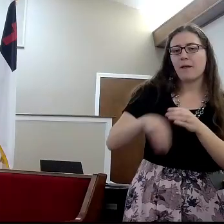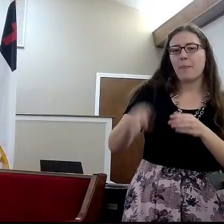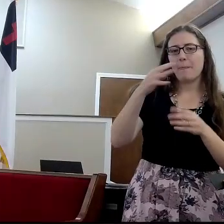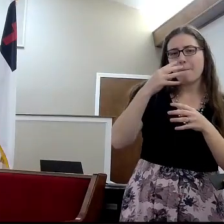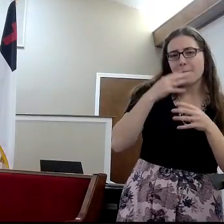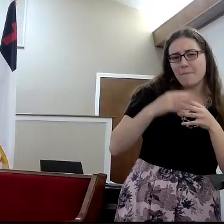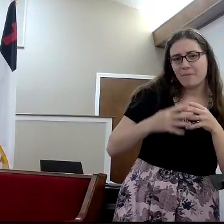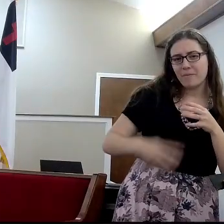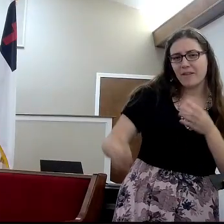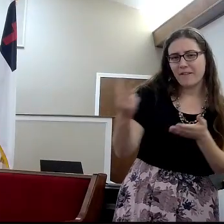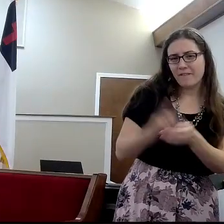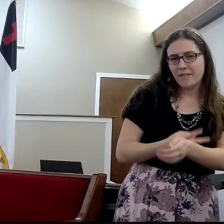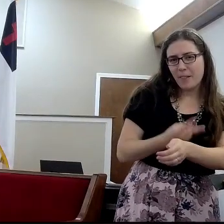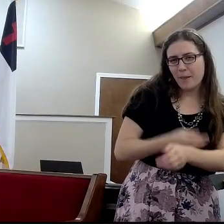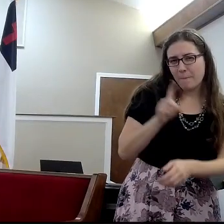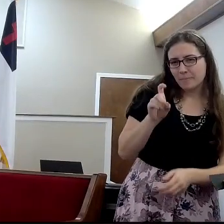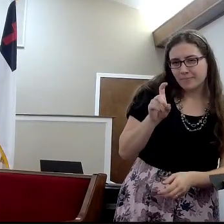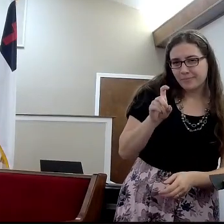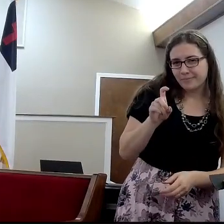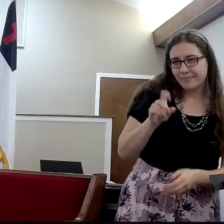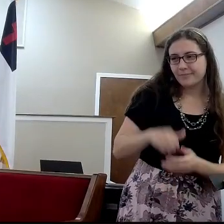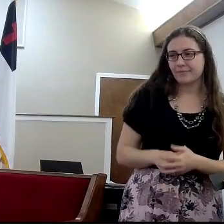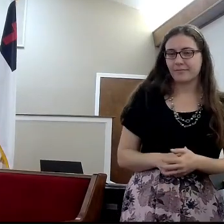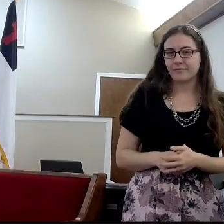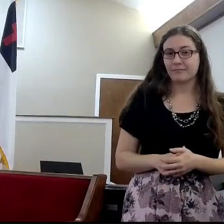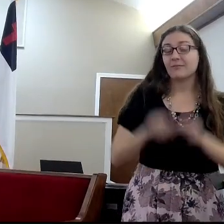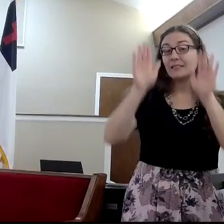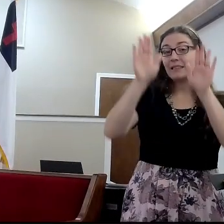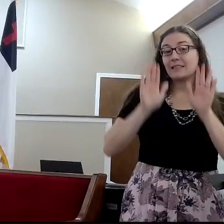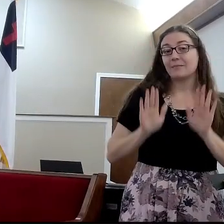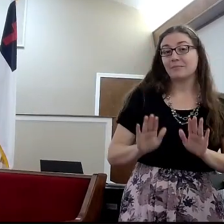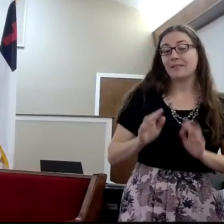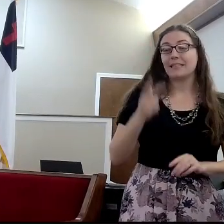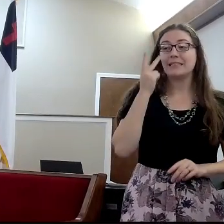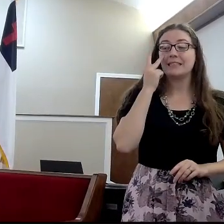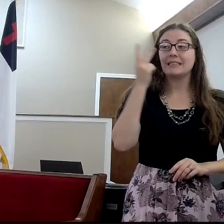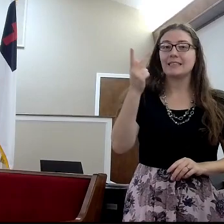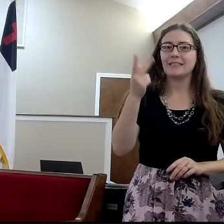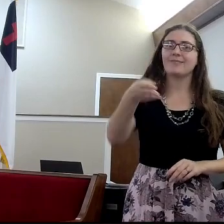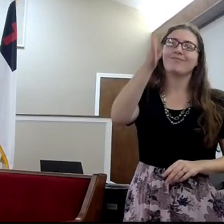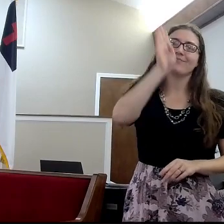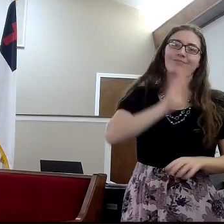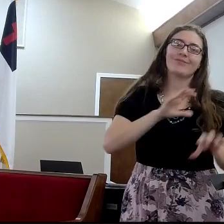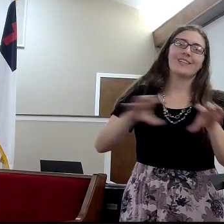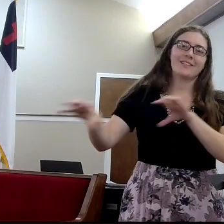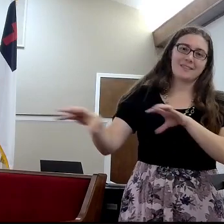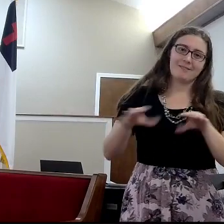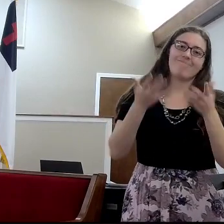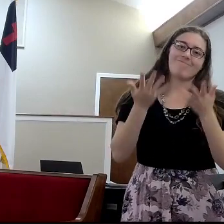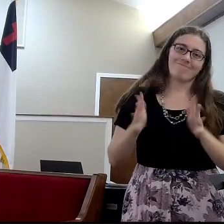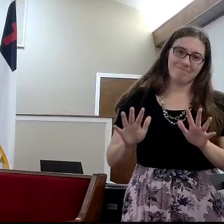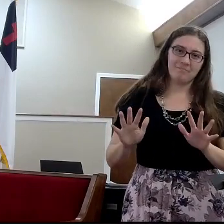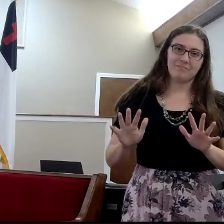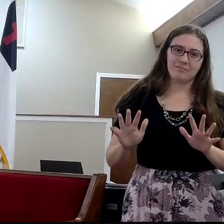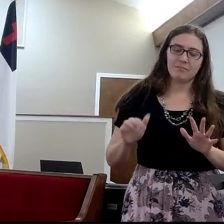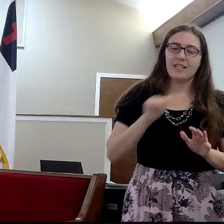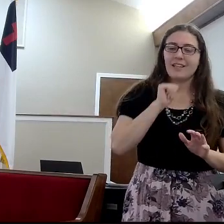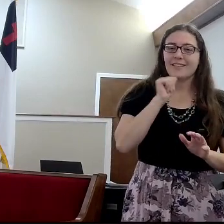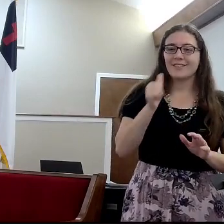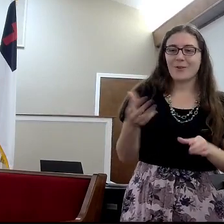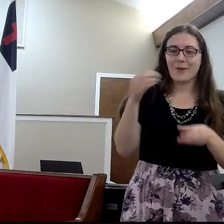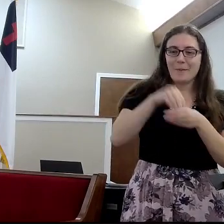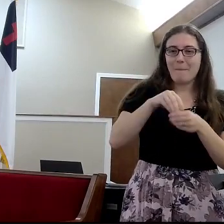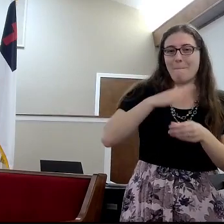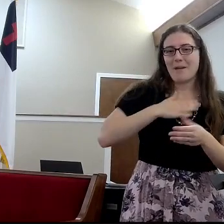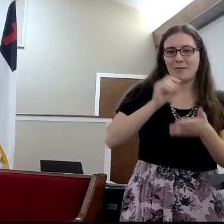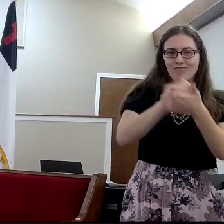despicable. And Brother Austin and I did not coordinate, so you can't blame us of that. But it is amazing to see what God has